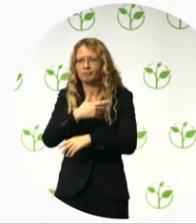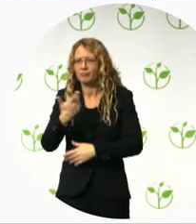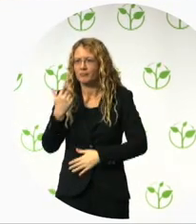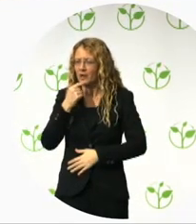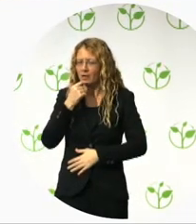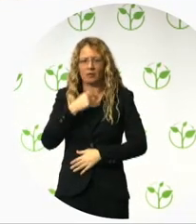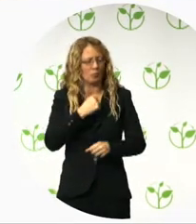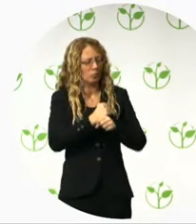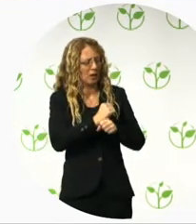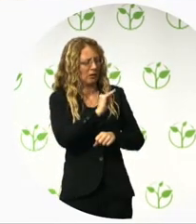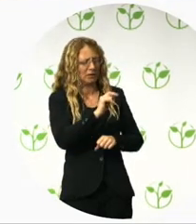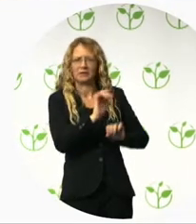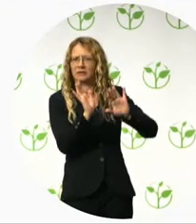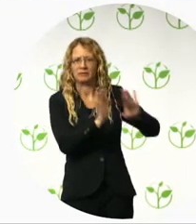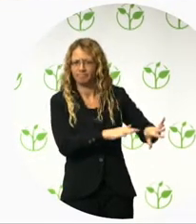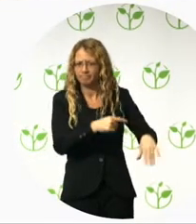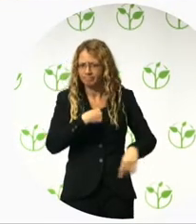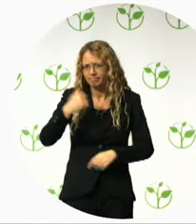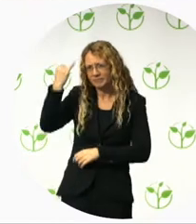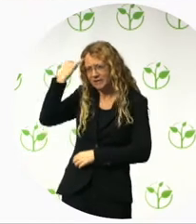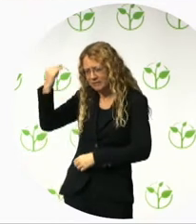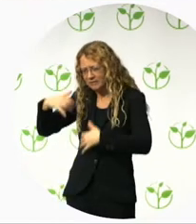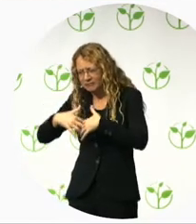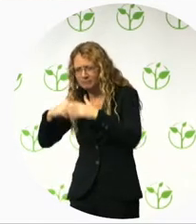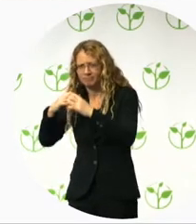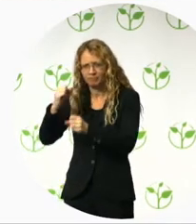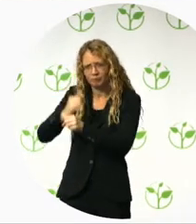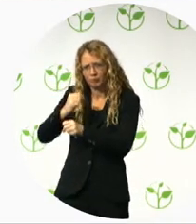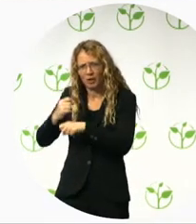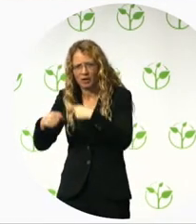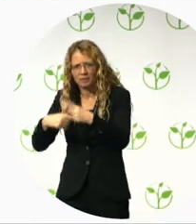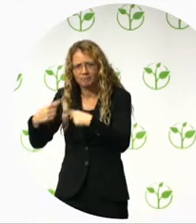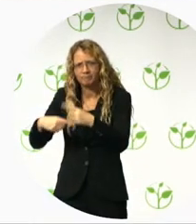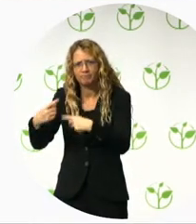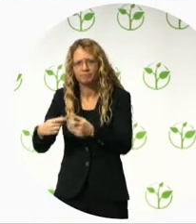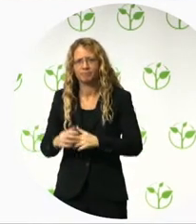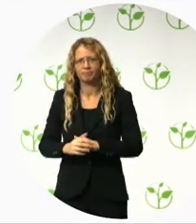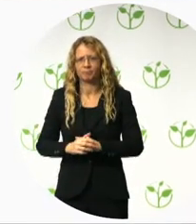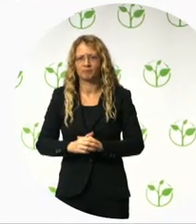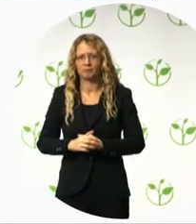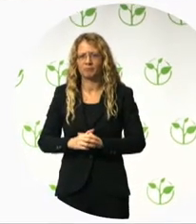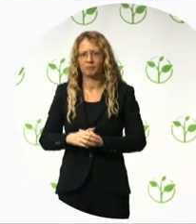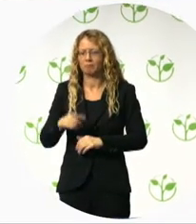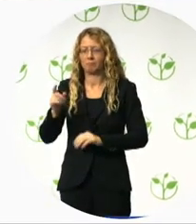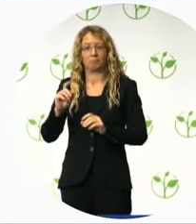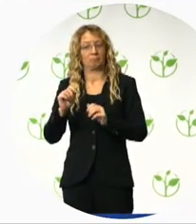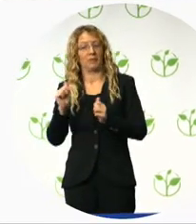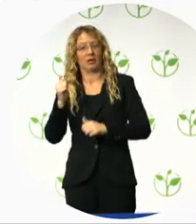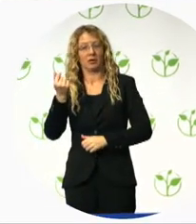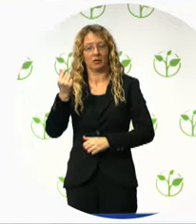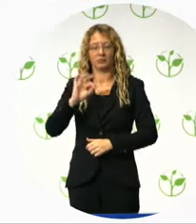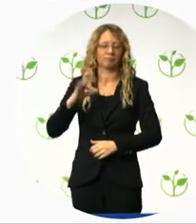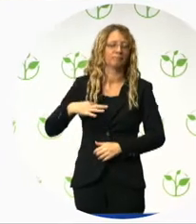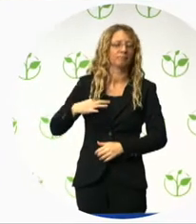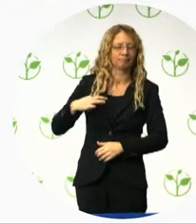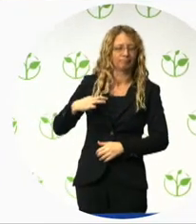decided to do that not as a foundation or as a nonprofit or an NGO. I had the chance to meet